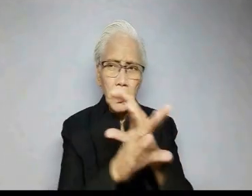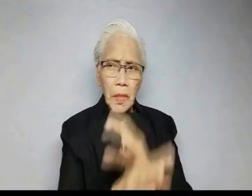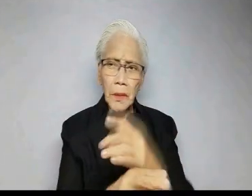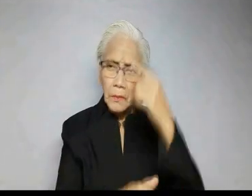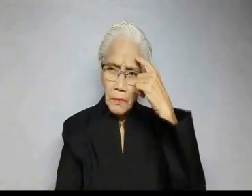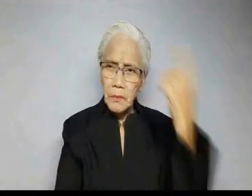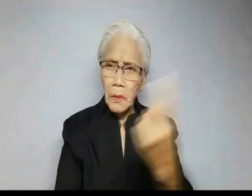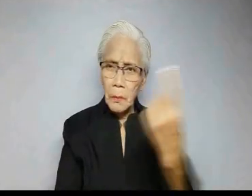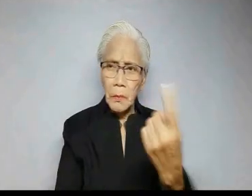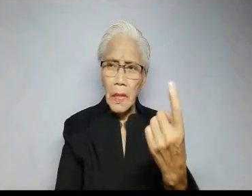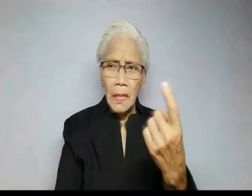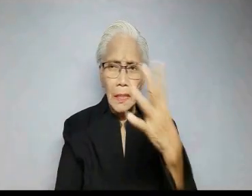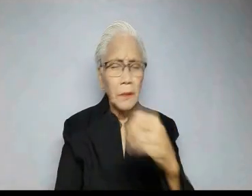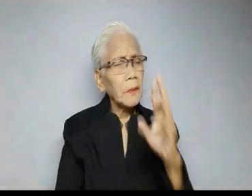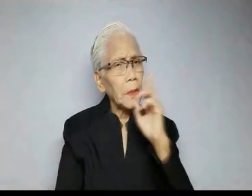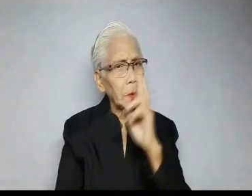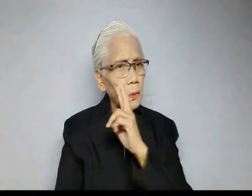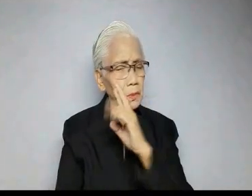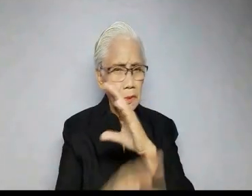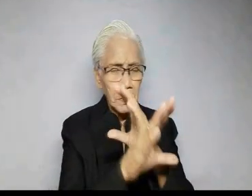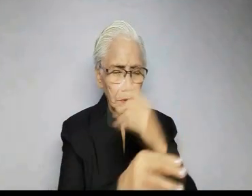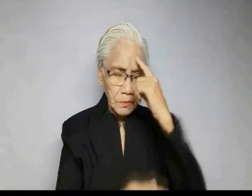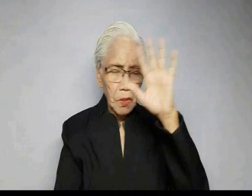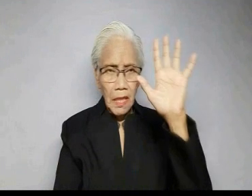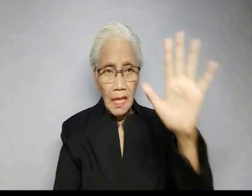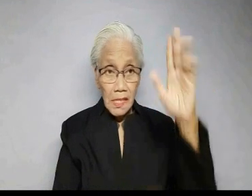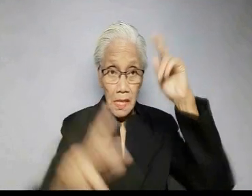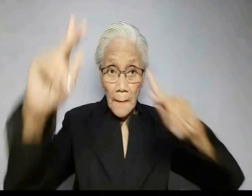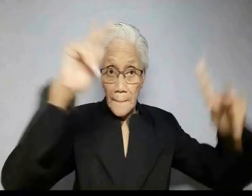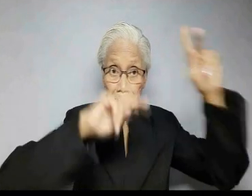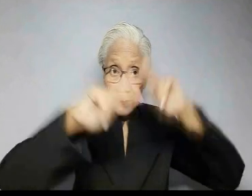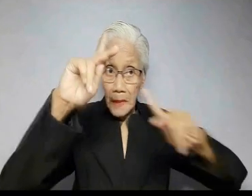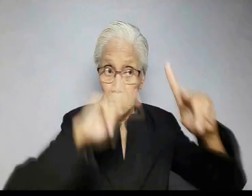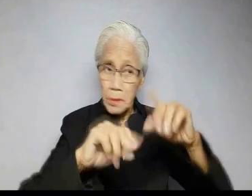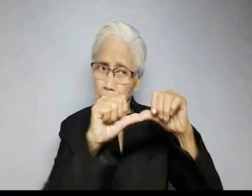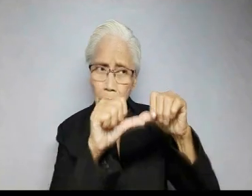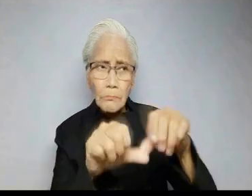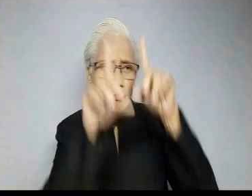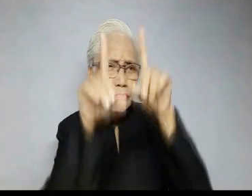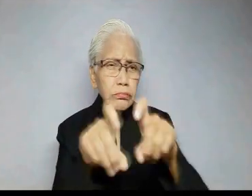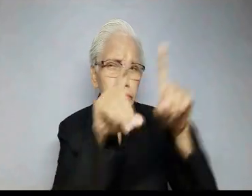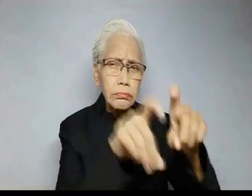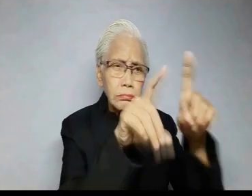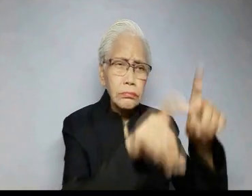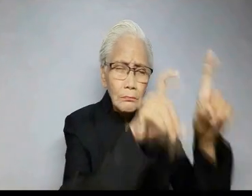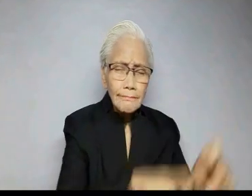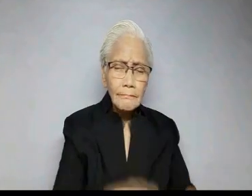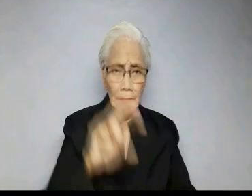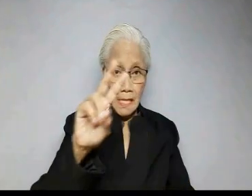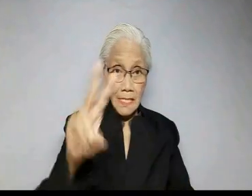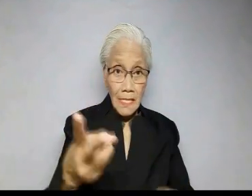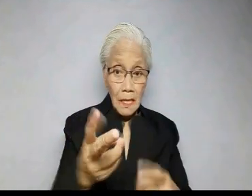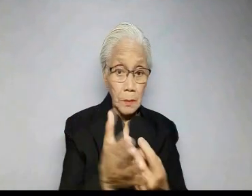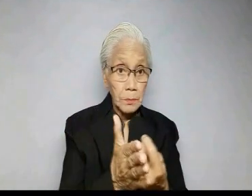only rose that he cares about in his planet. His constant questioning indicates a certain